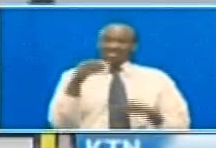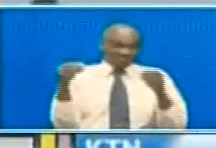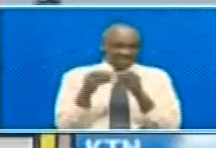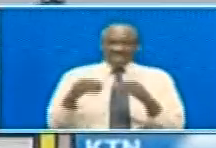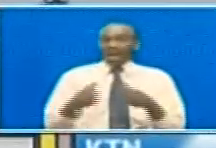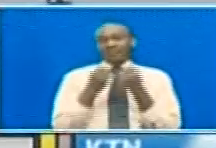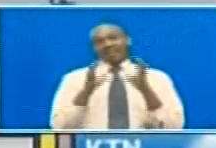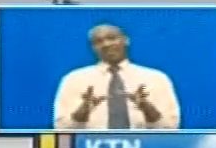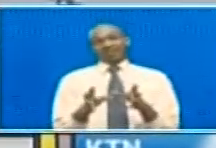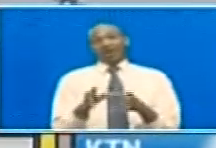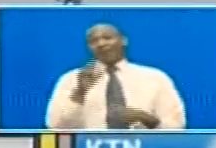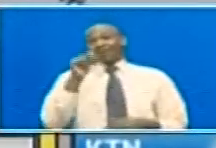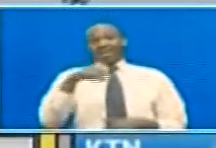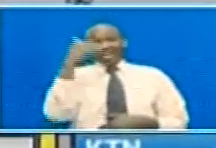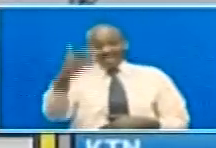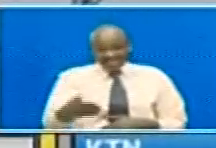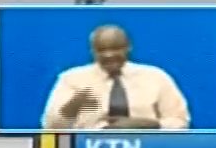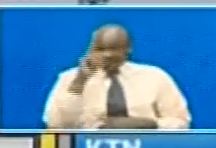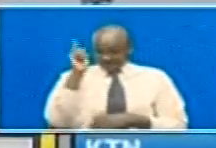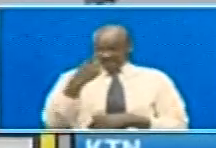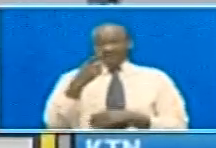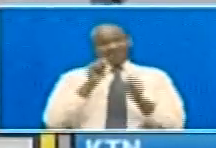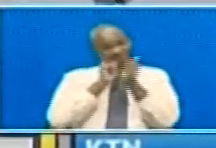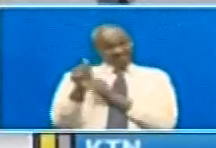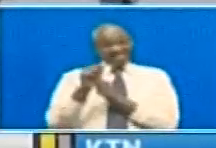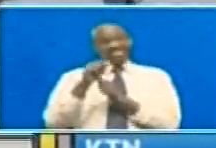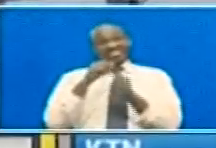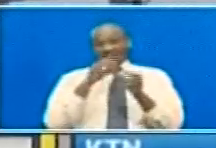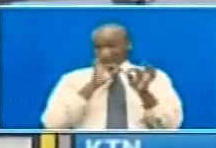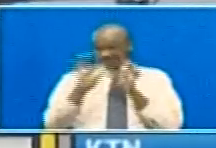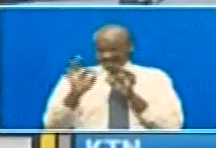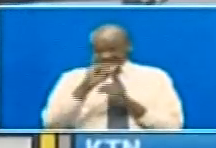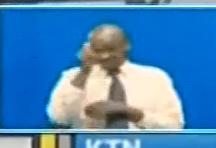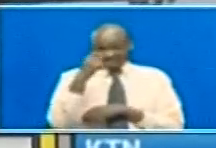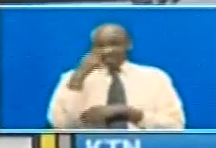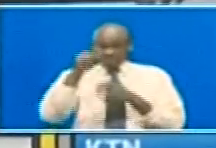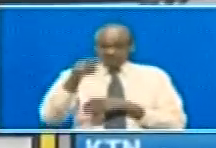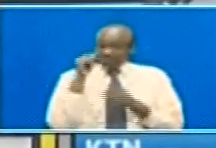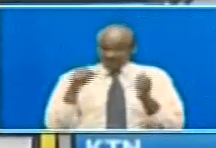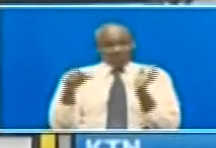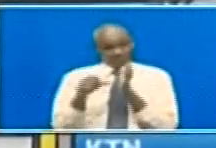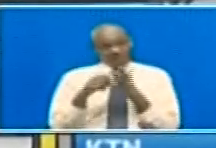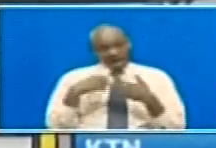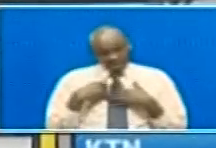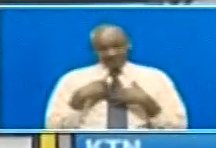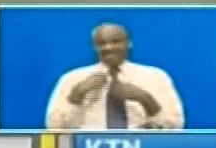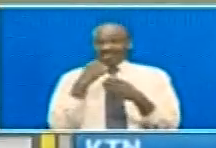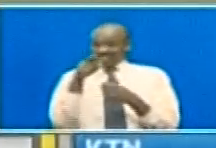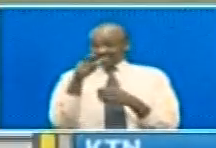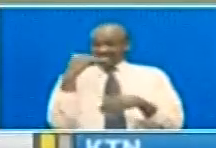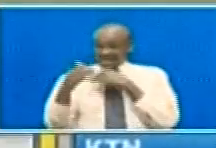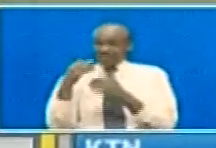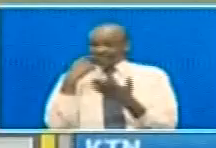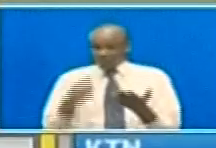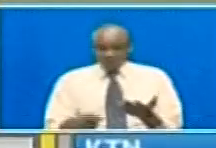place. Weeks later, and a budget airline FastJet is being quoted as being behind the latest diplomatic spat between the geographical neighbors,